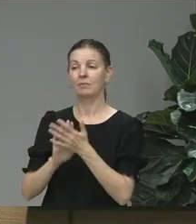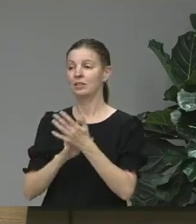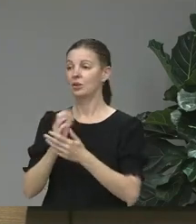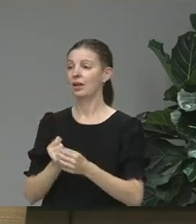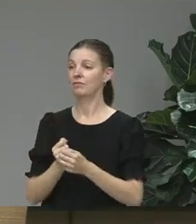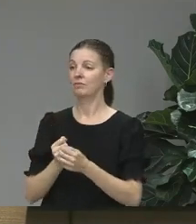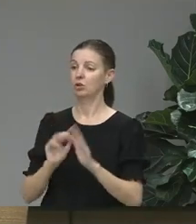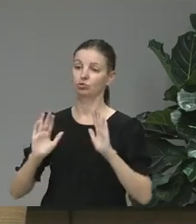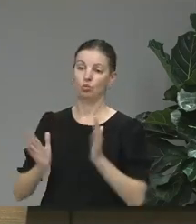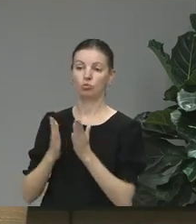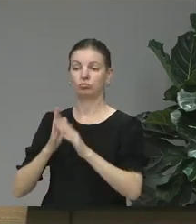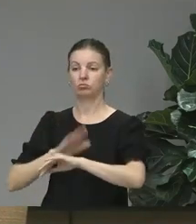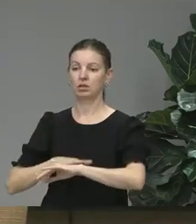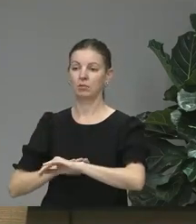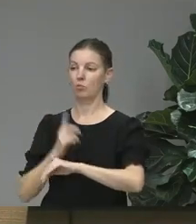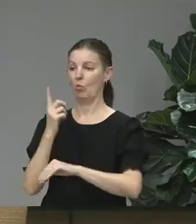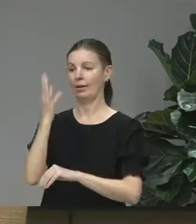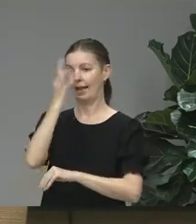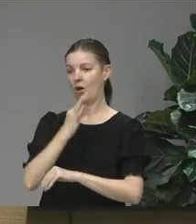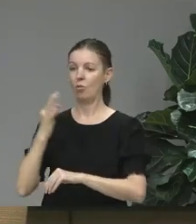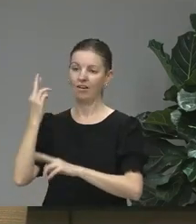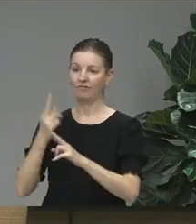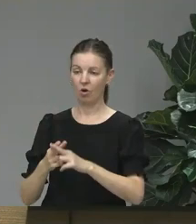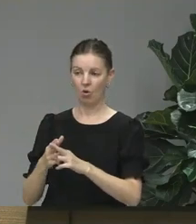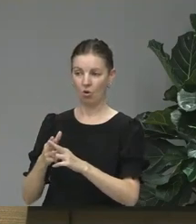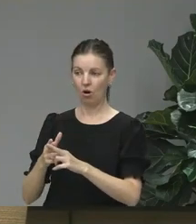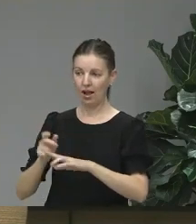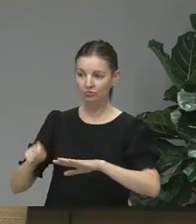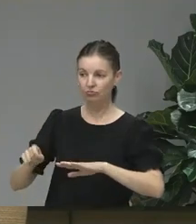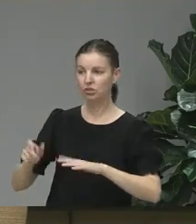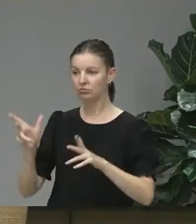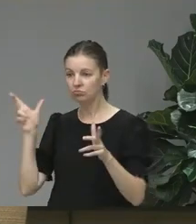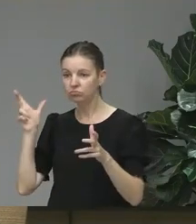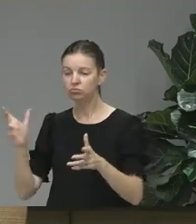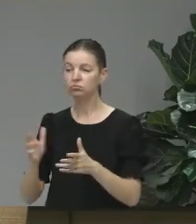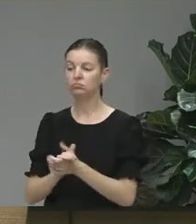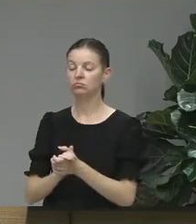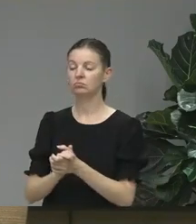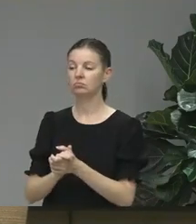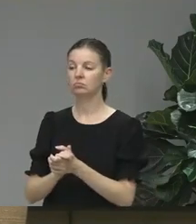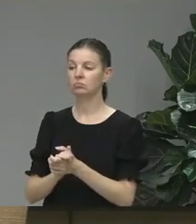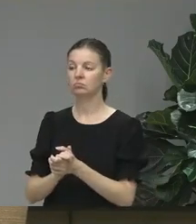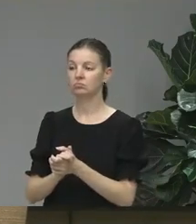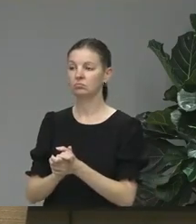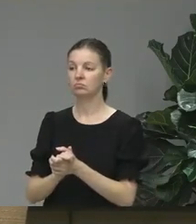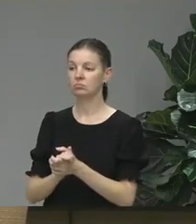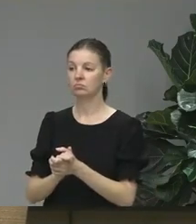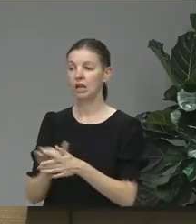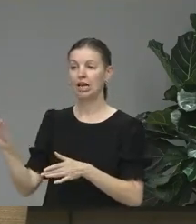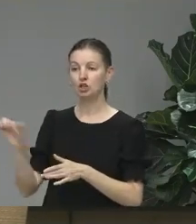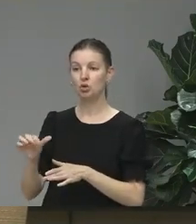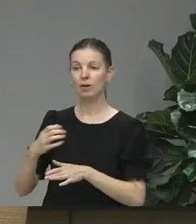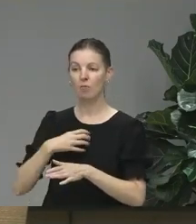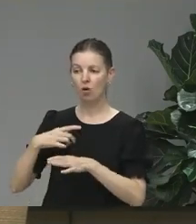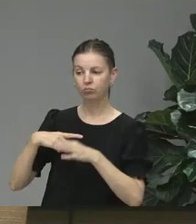to conduct a hearing, and it is and should be